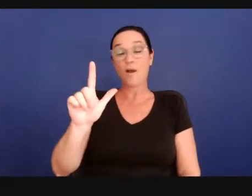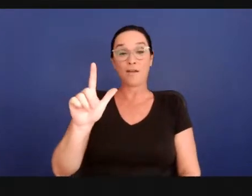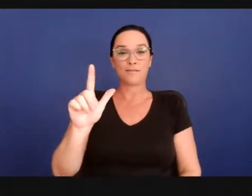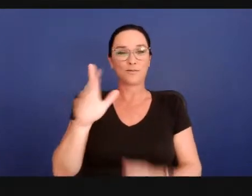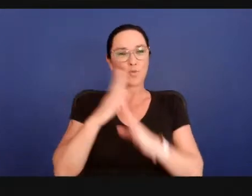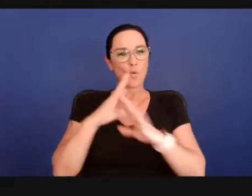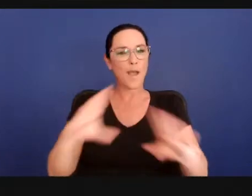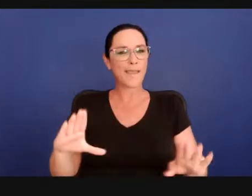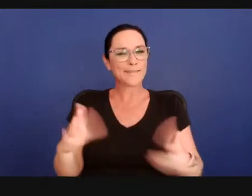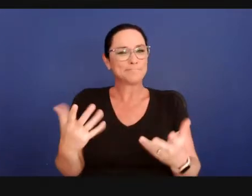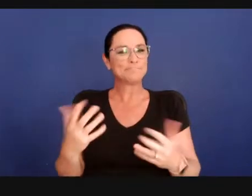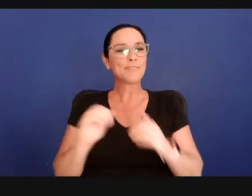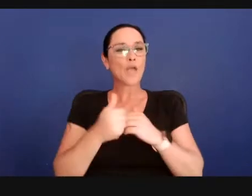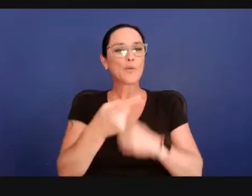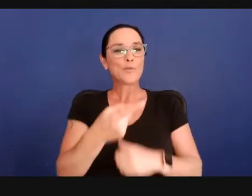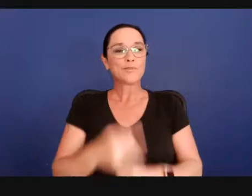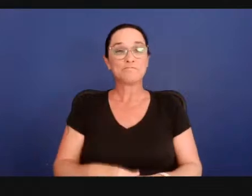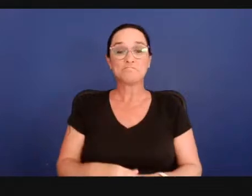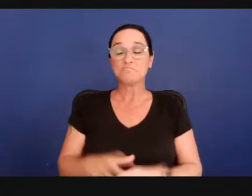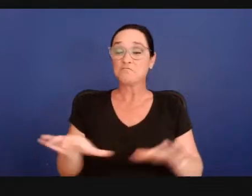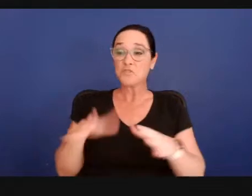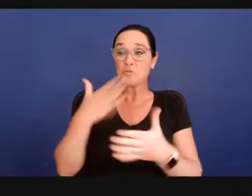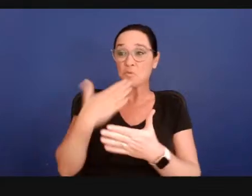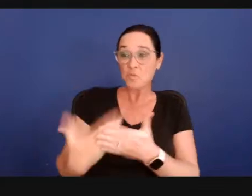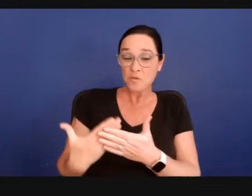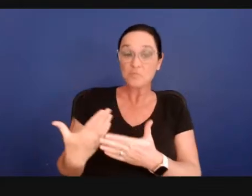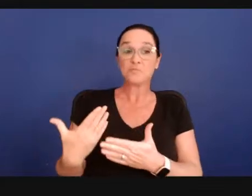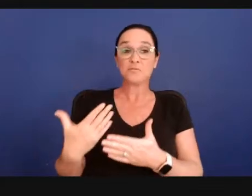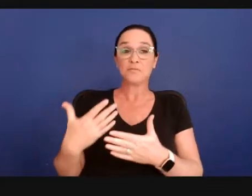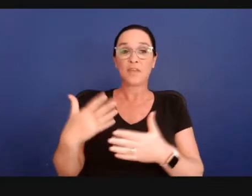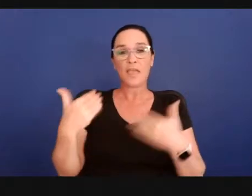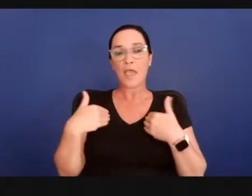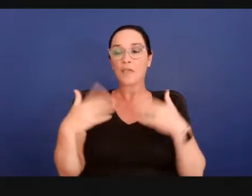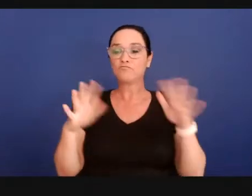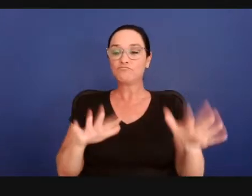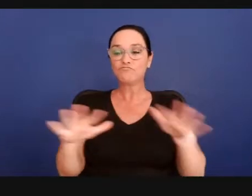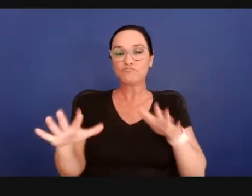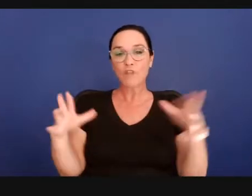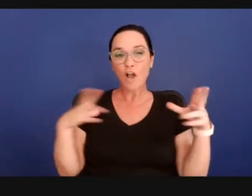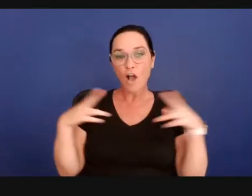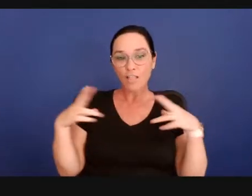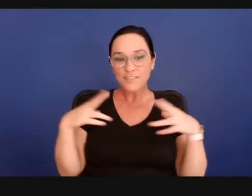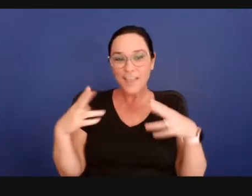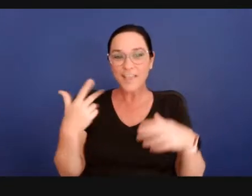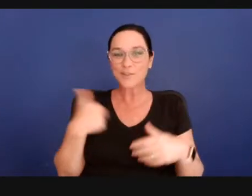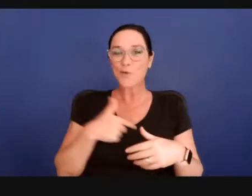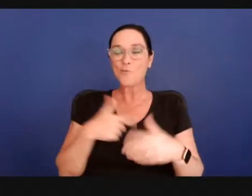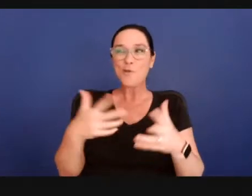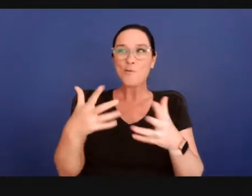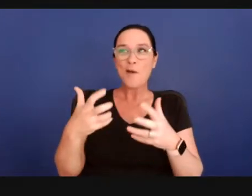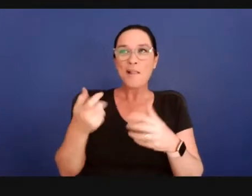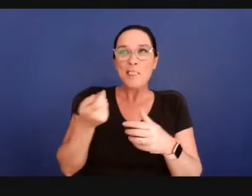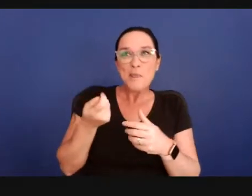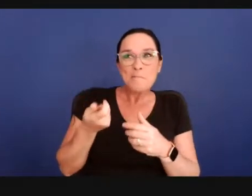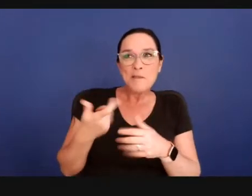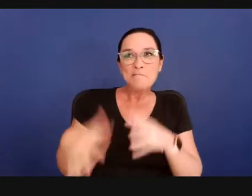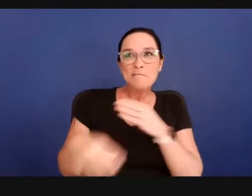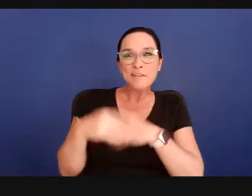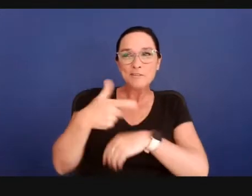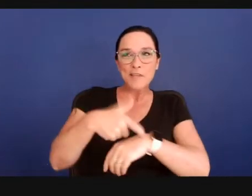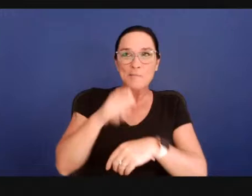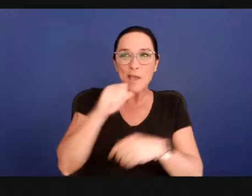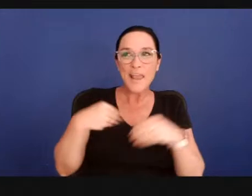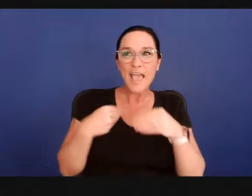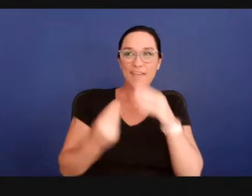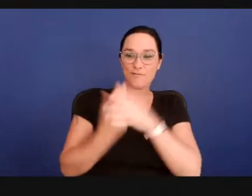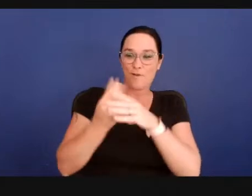been? Been good. I enjoyed the quiet holidays. We were asking for a little bit of time, maybe not get an eruption during the